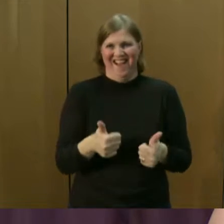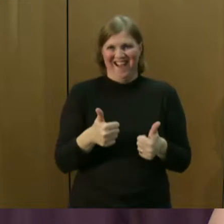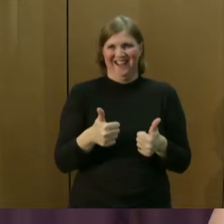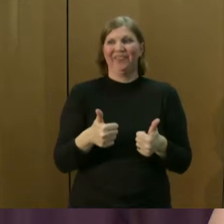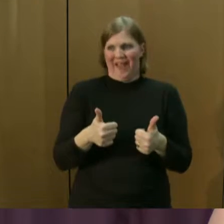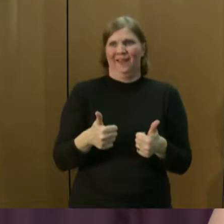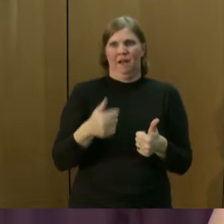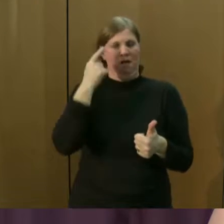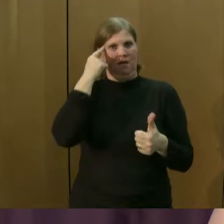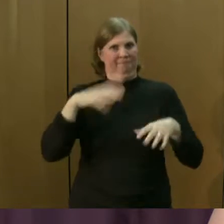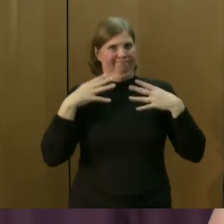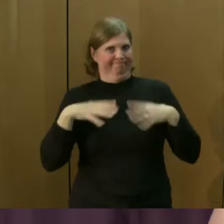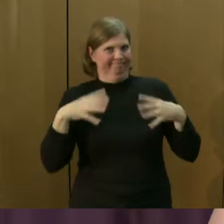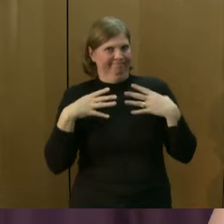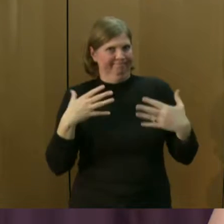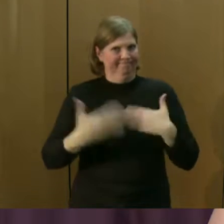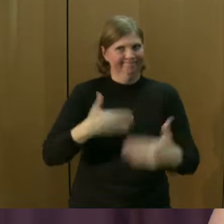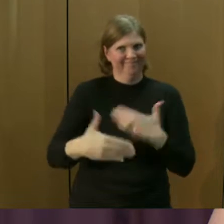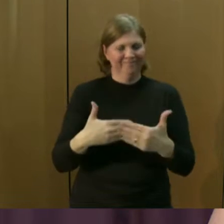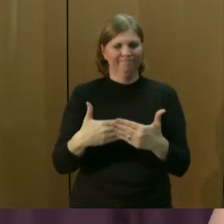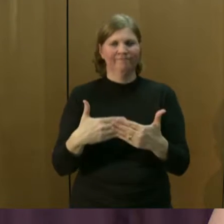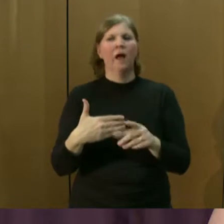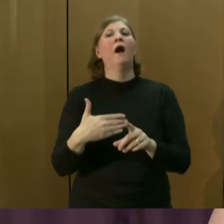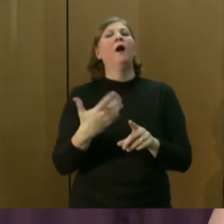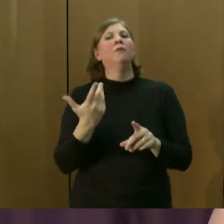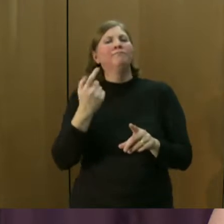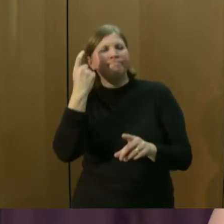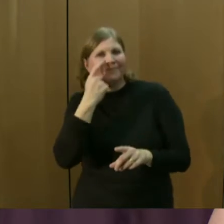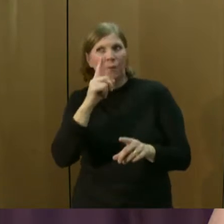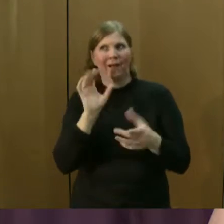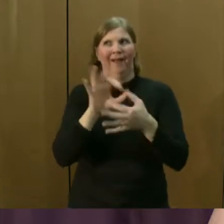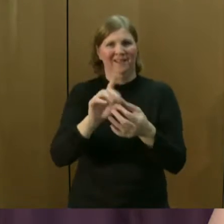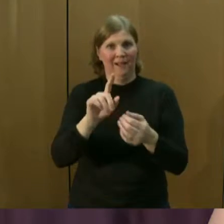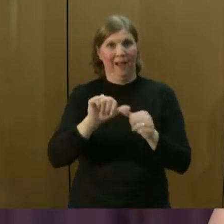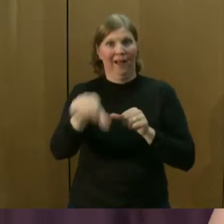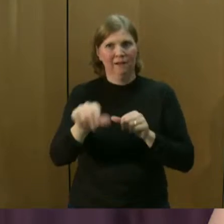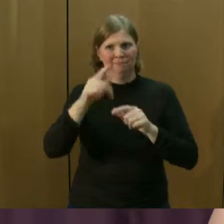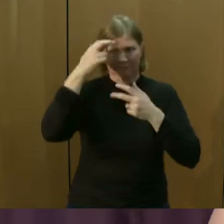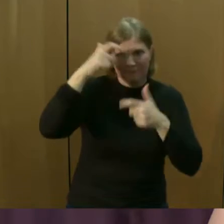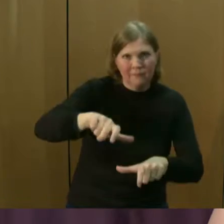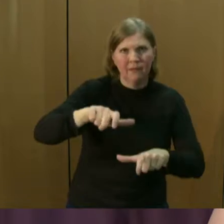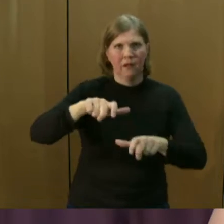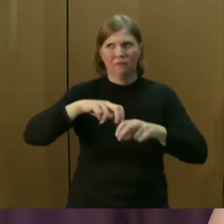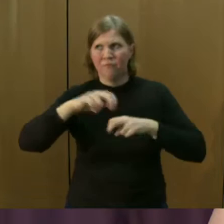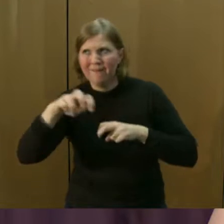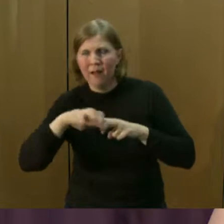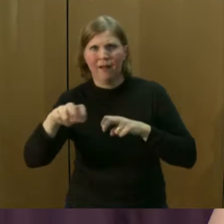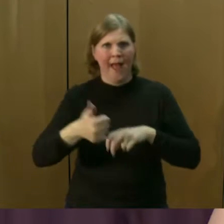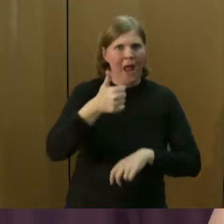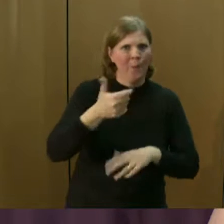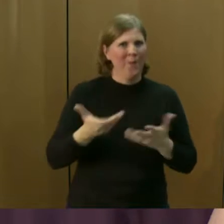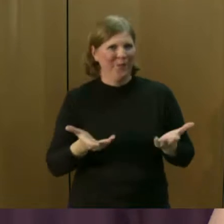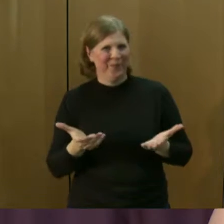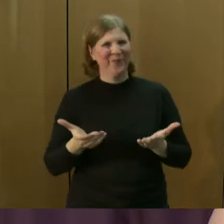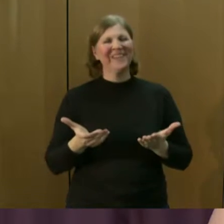need to be thinking about where you're going to stay, accommodation, how you're going to get here, your travel, including the travel for your freight, your